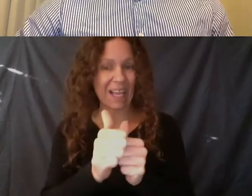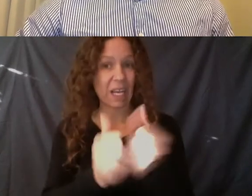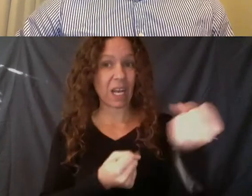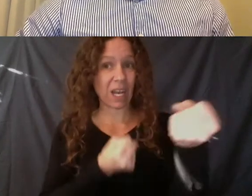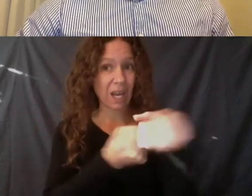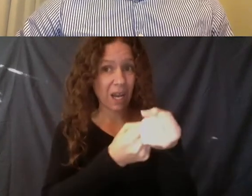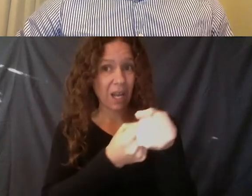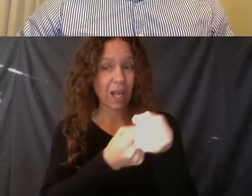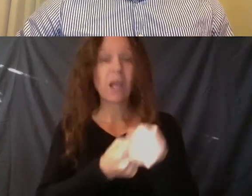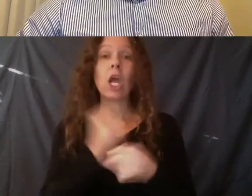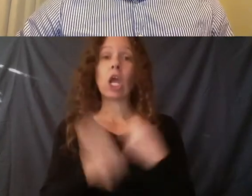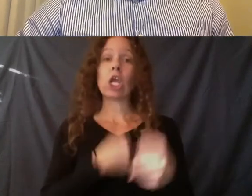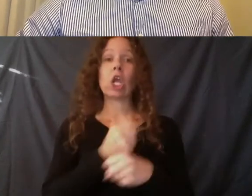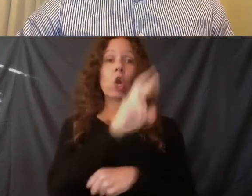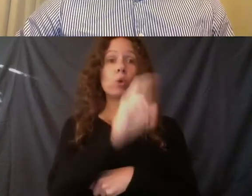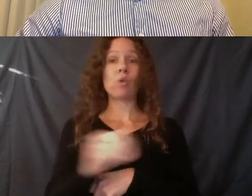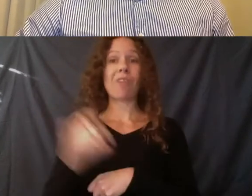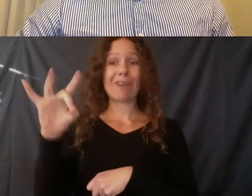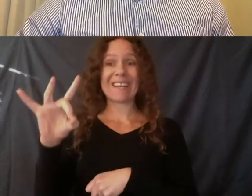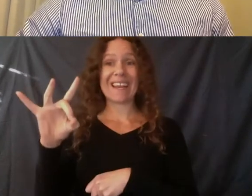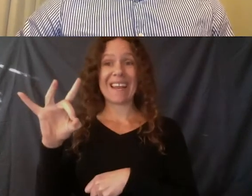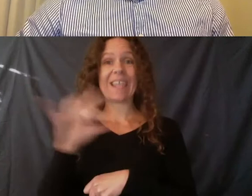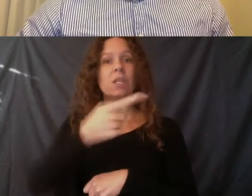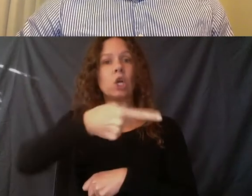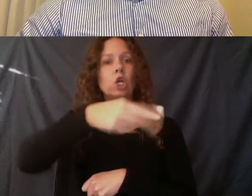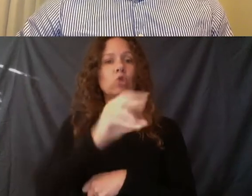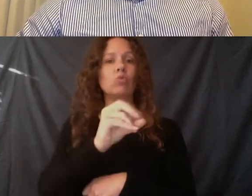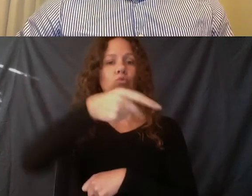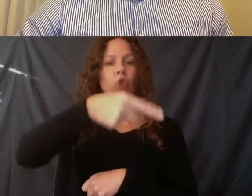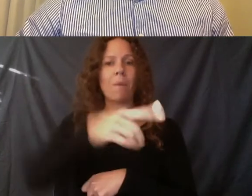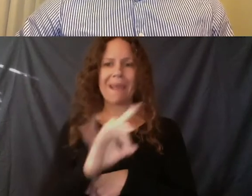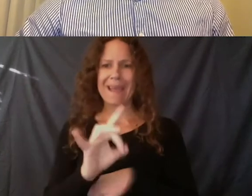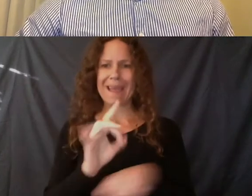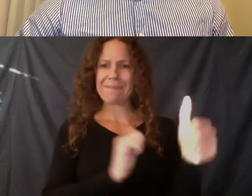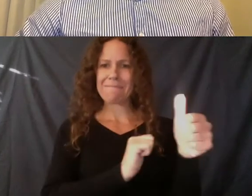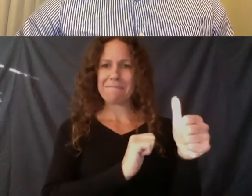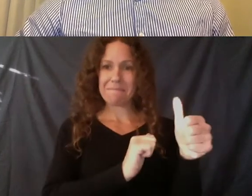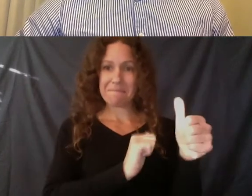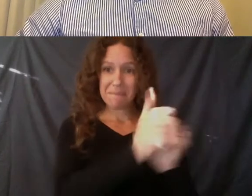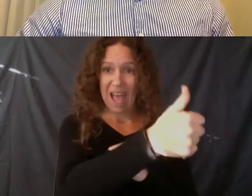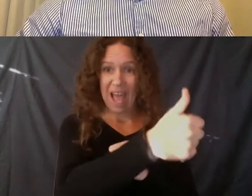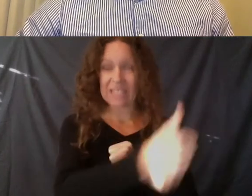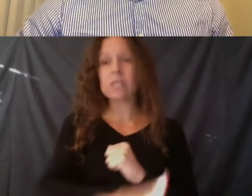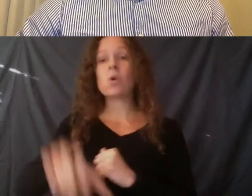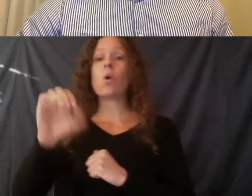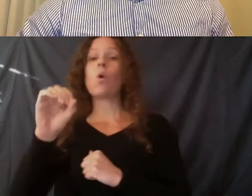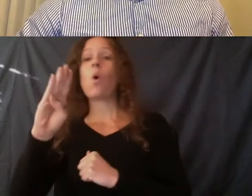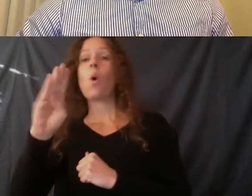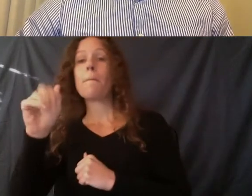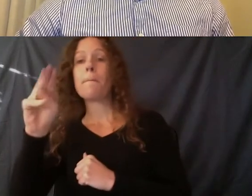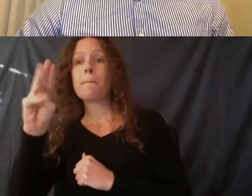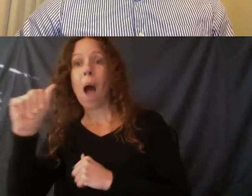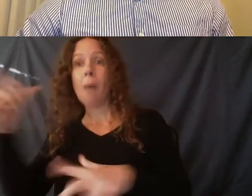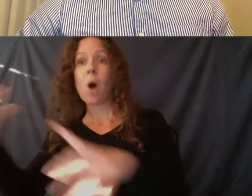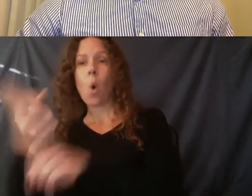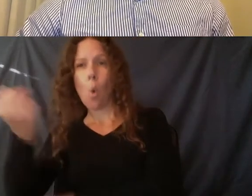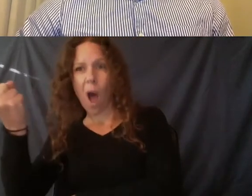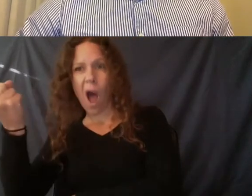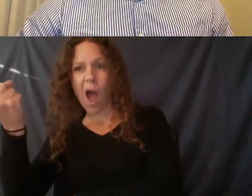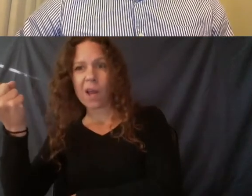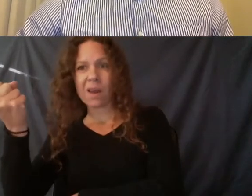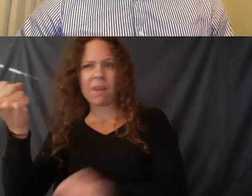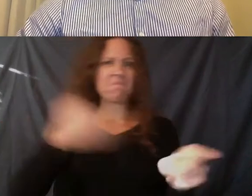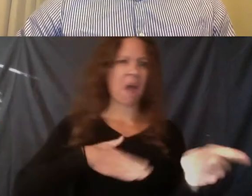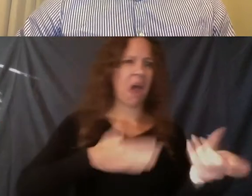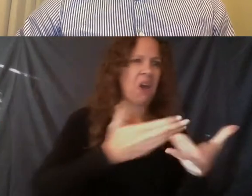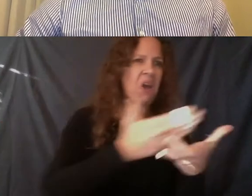same time that Obama won. Obama won in a landslide, and my rights were, lost.